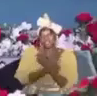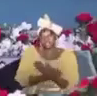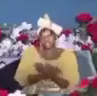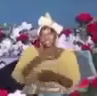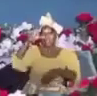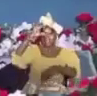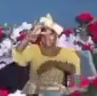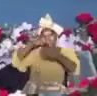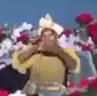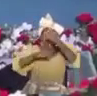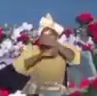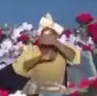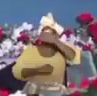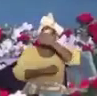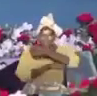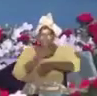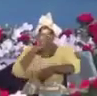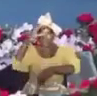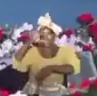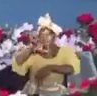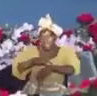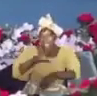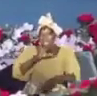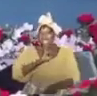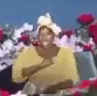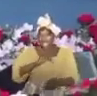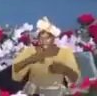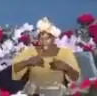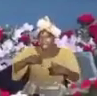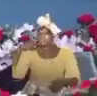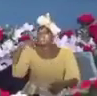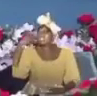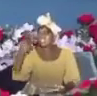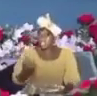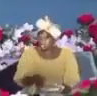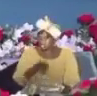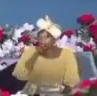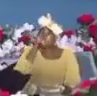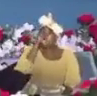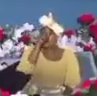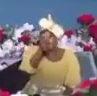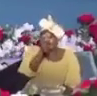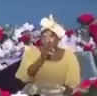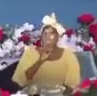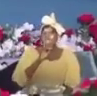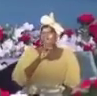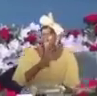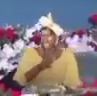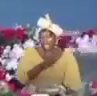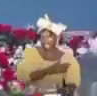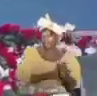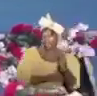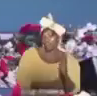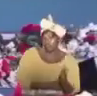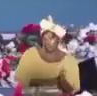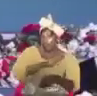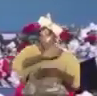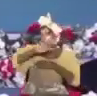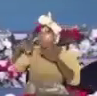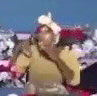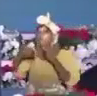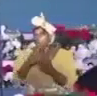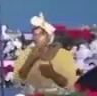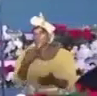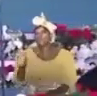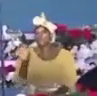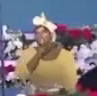earth are out of course. Verse 6 says, I have said, ye are gods, and all of you, not some of you, not men of